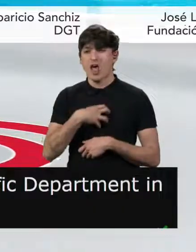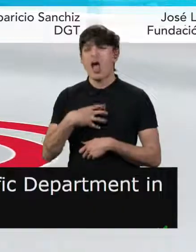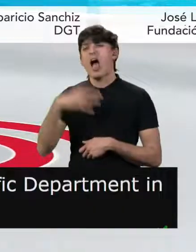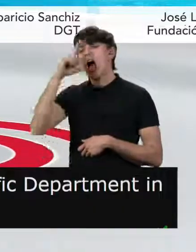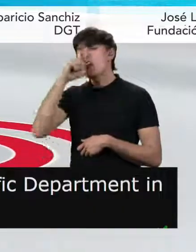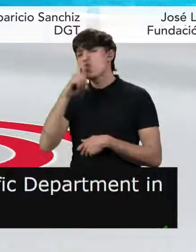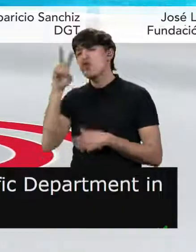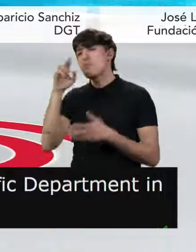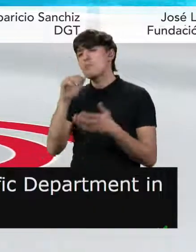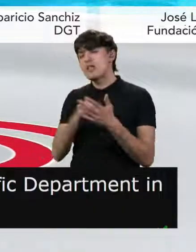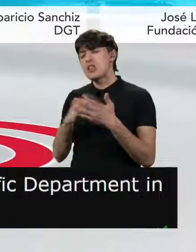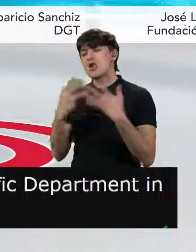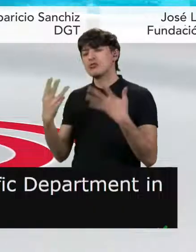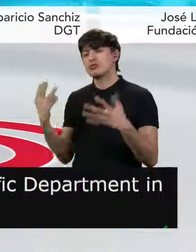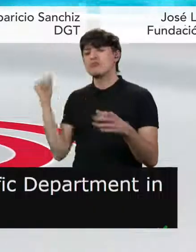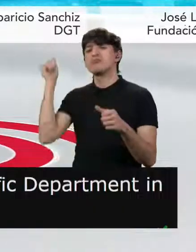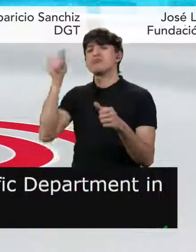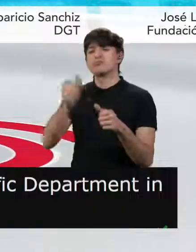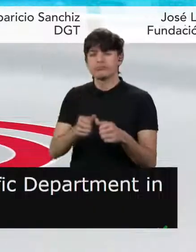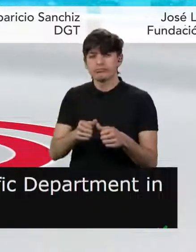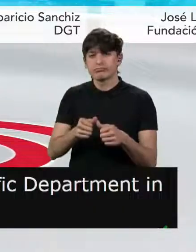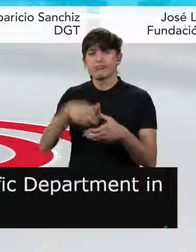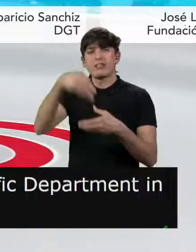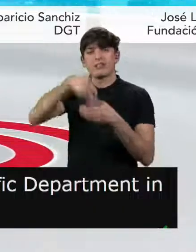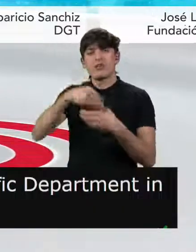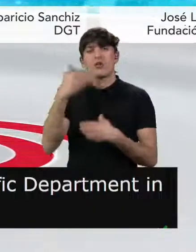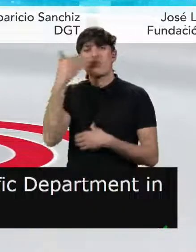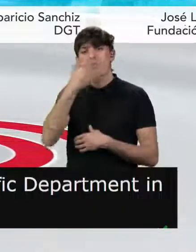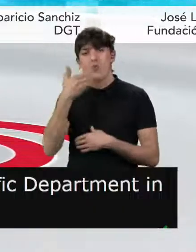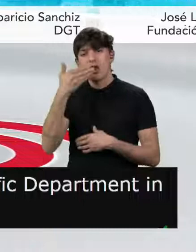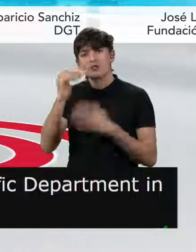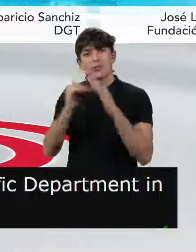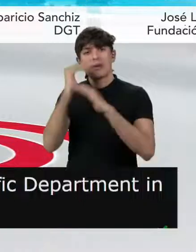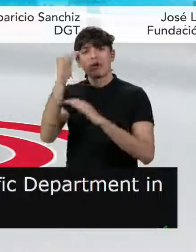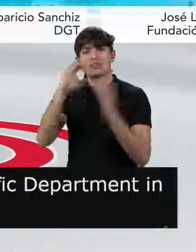she's belongs to the